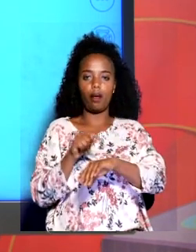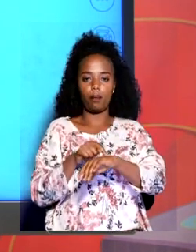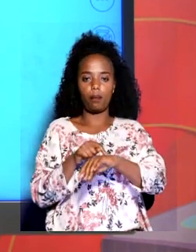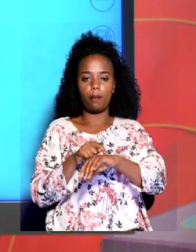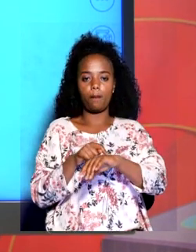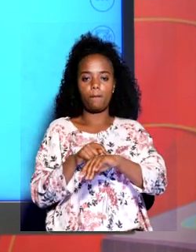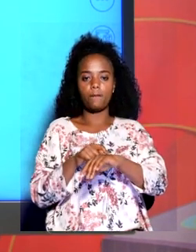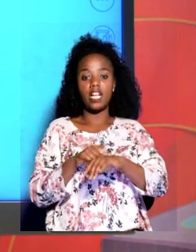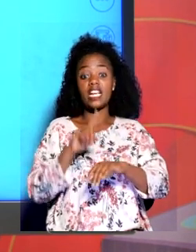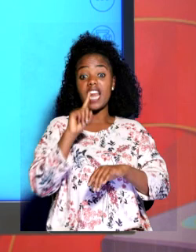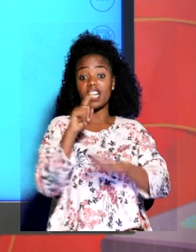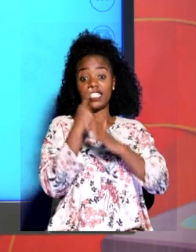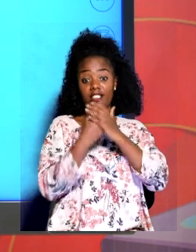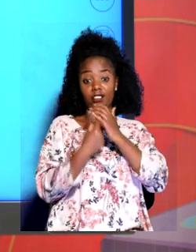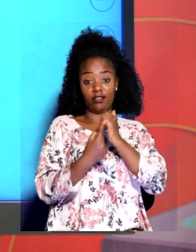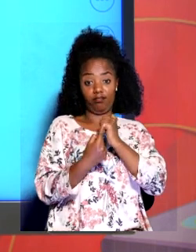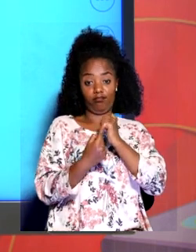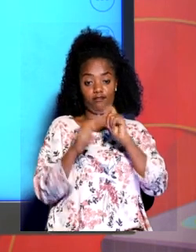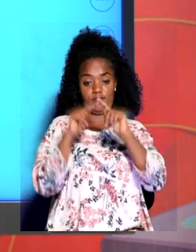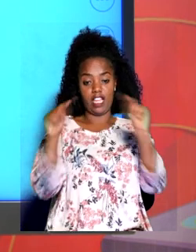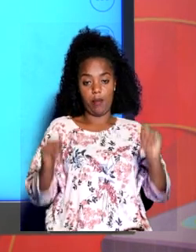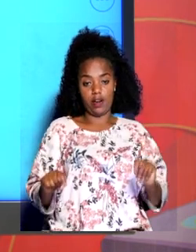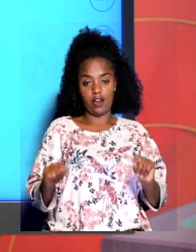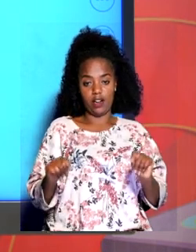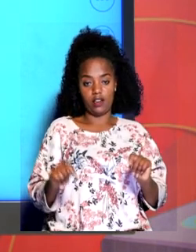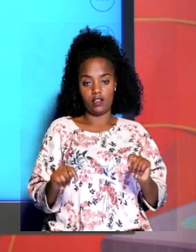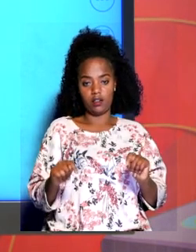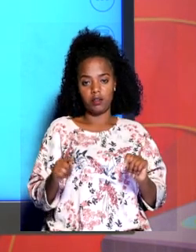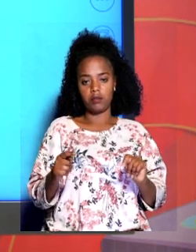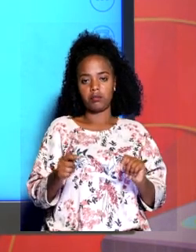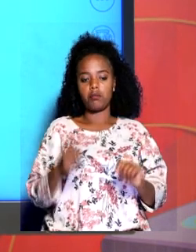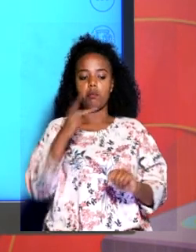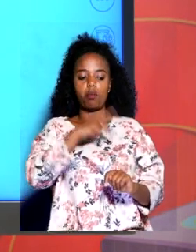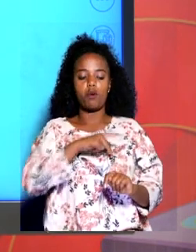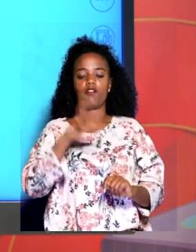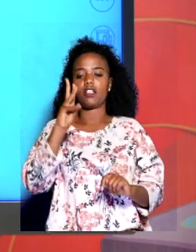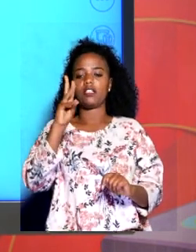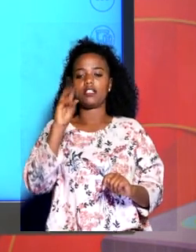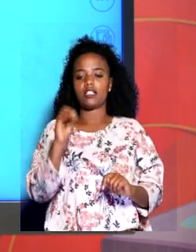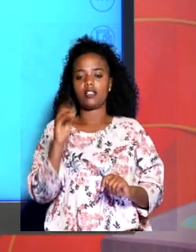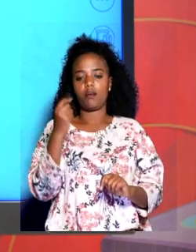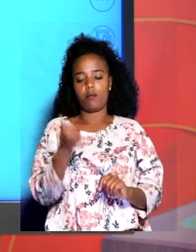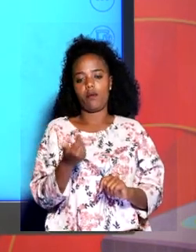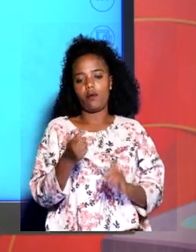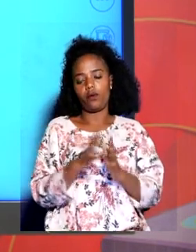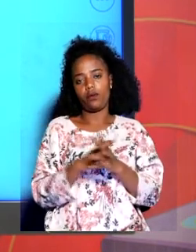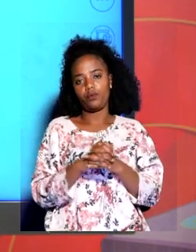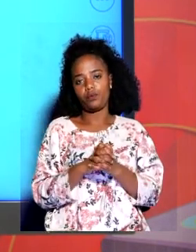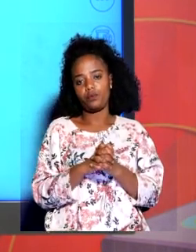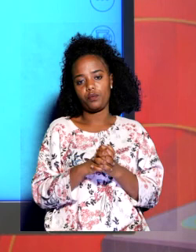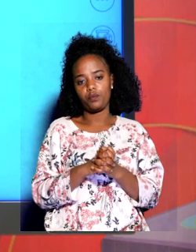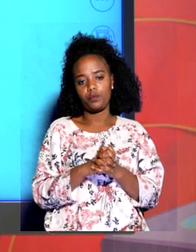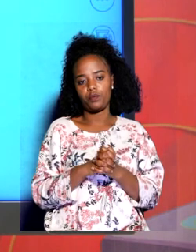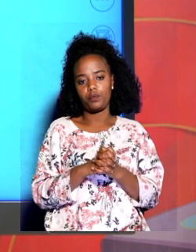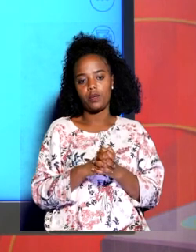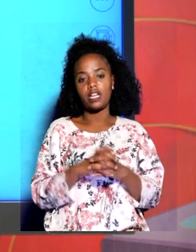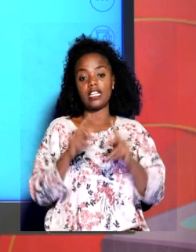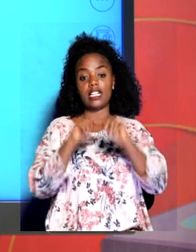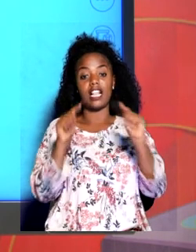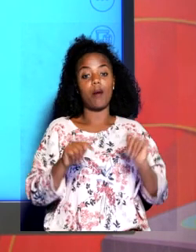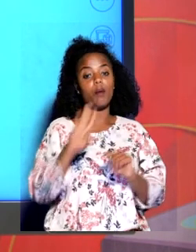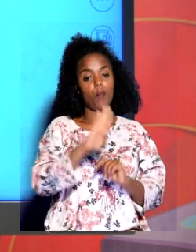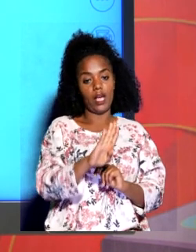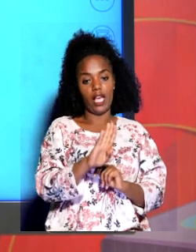from single table A, you'll have a profit of 60 birr. For table